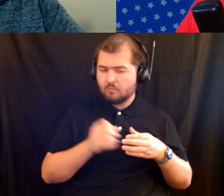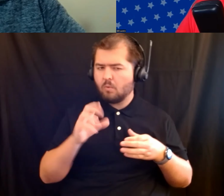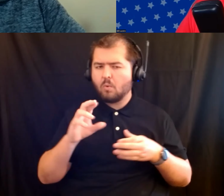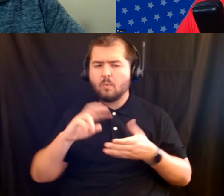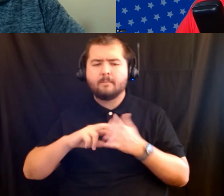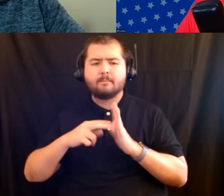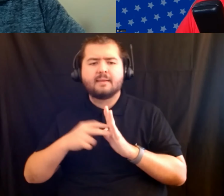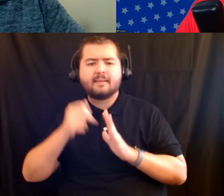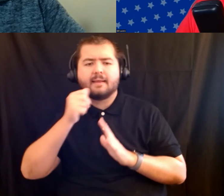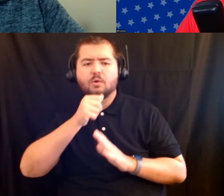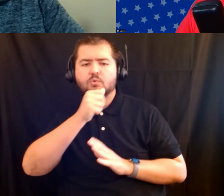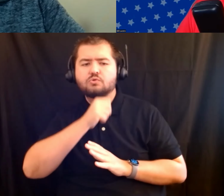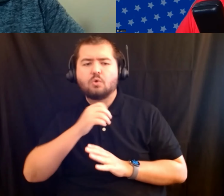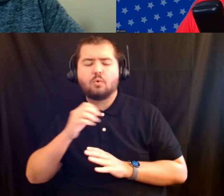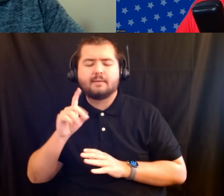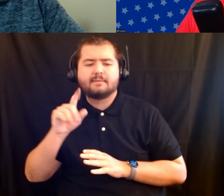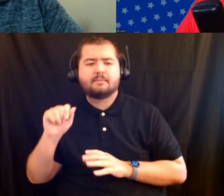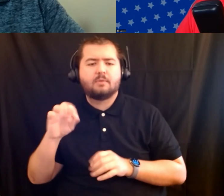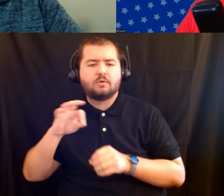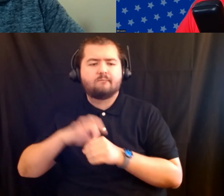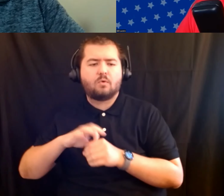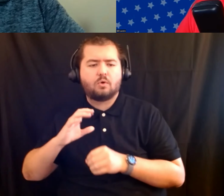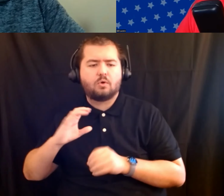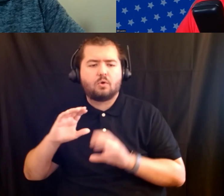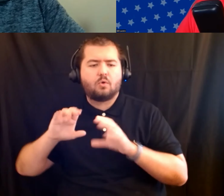Voter Coalition group? Just kind of clarification.